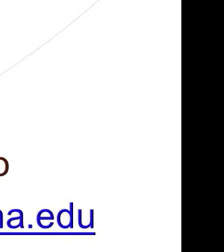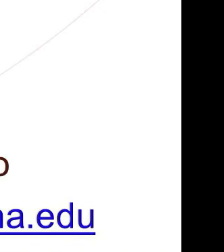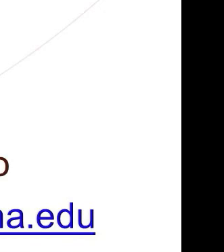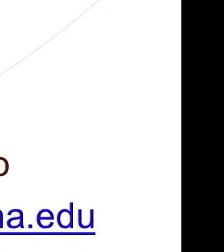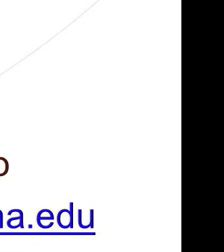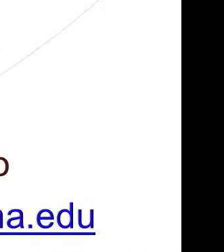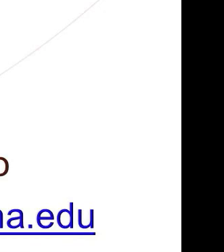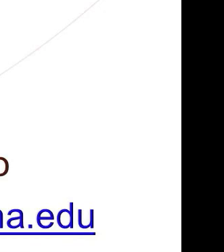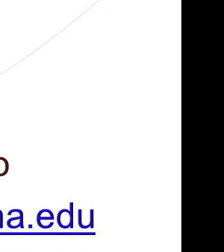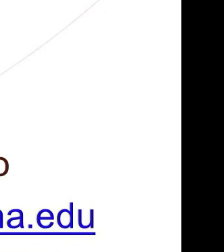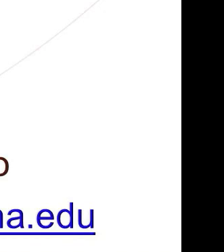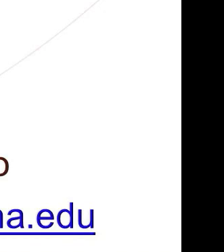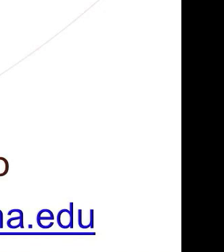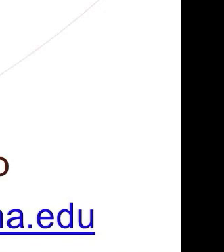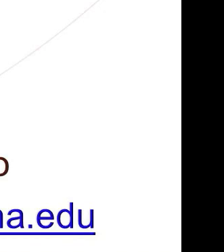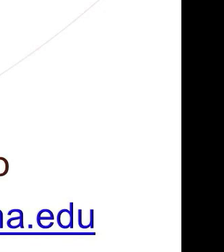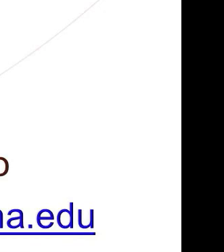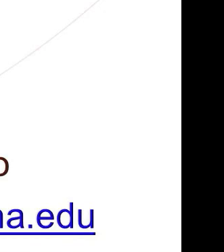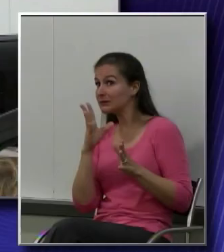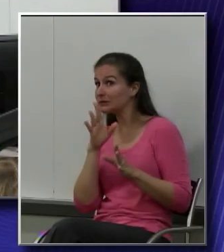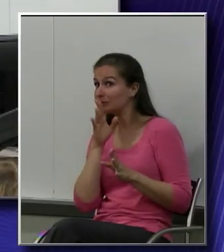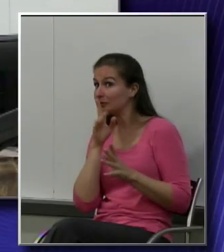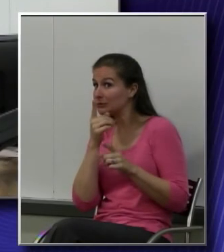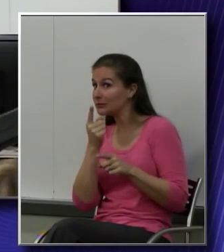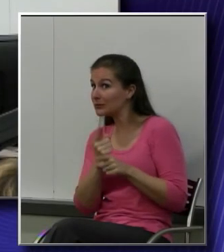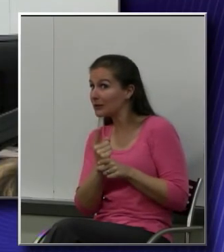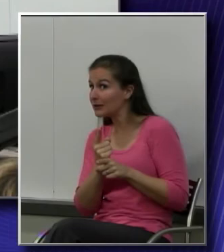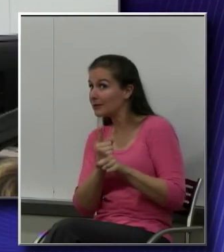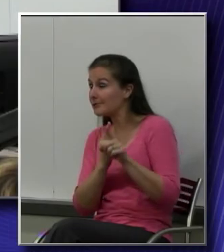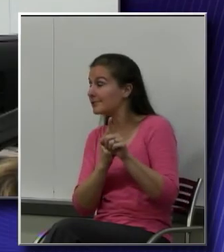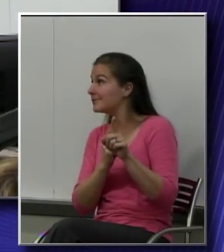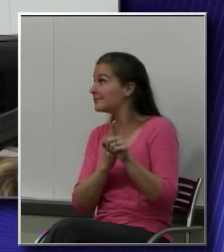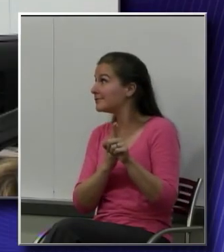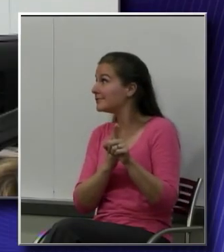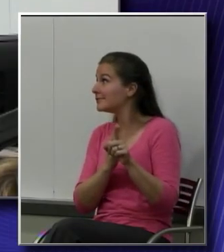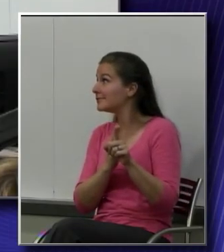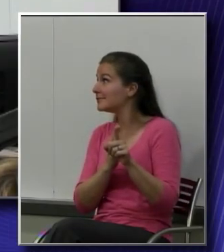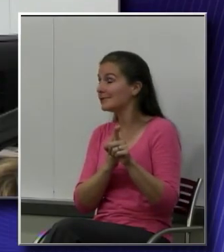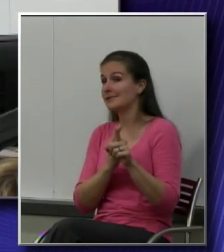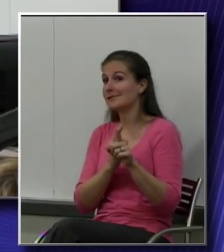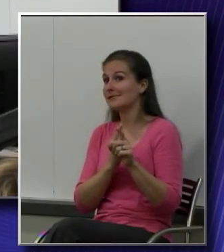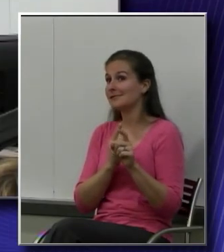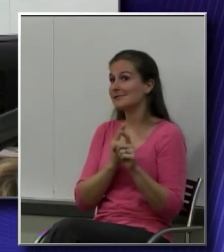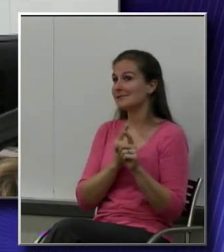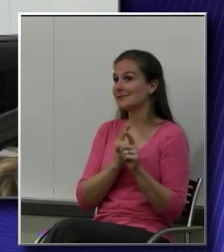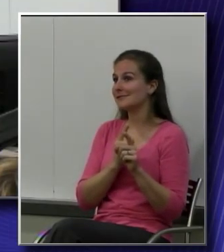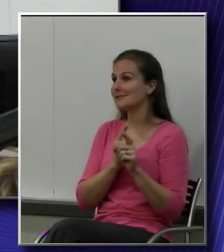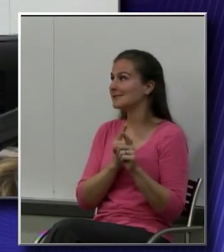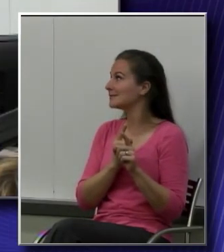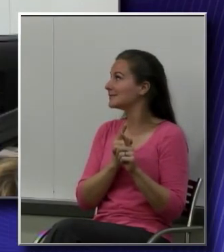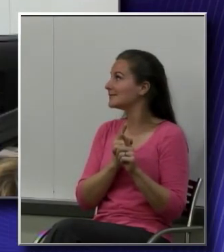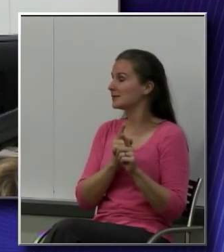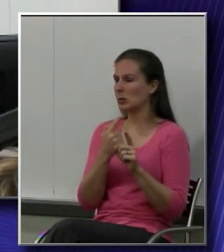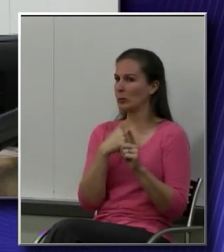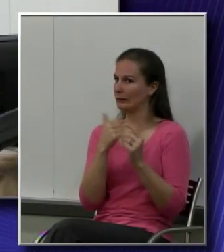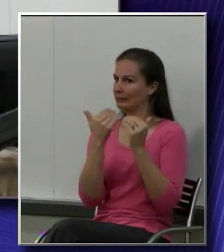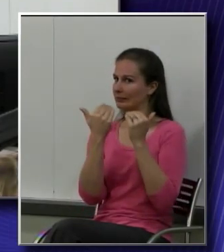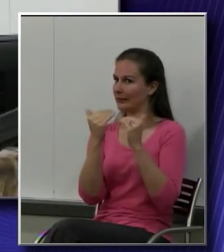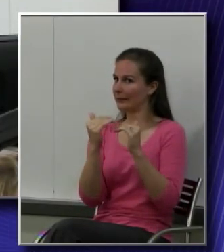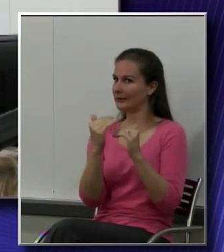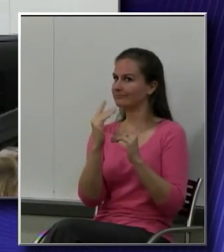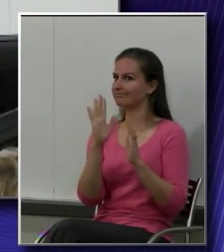have spoken before, haven't you? Yes. Okay. I'm gonna. We're limiting this to